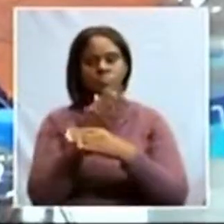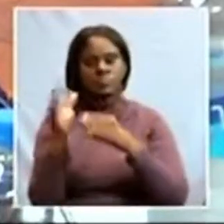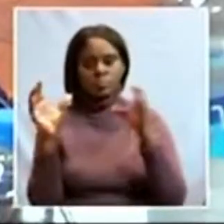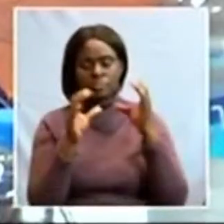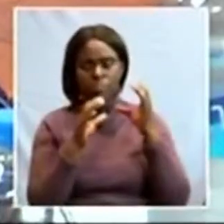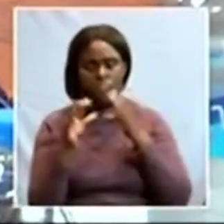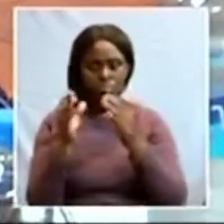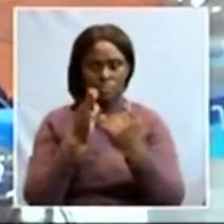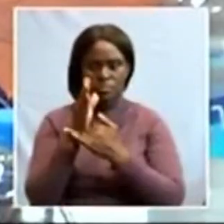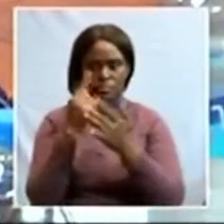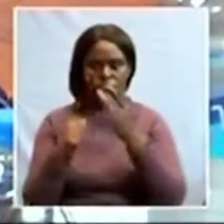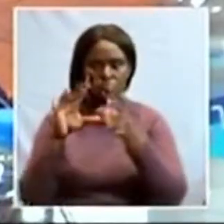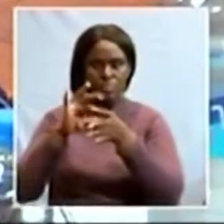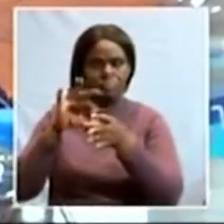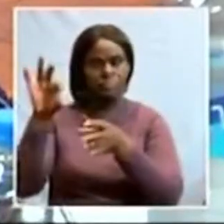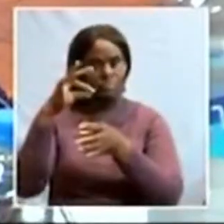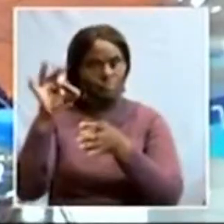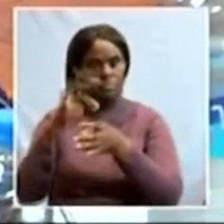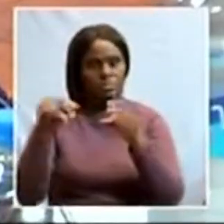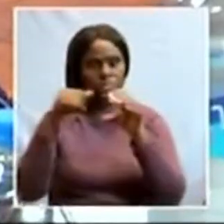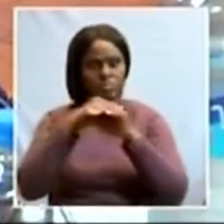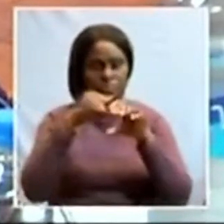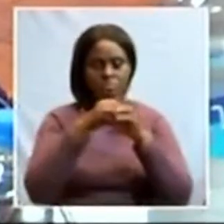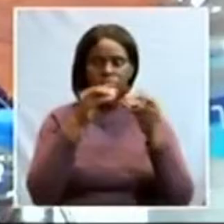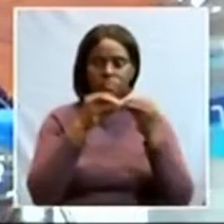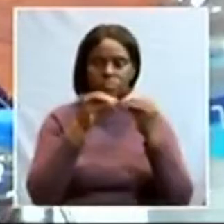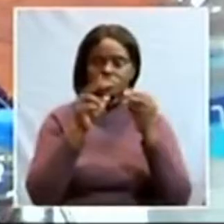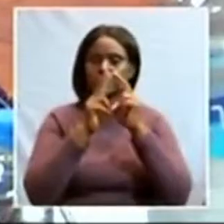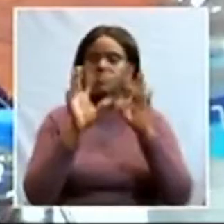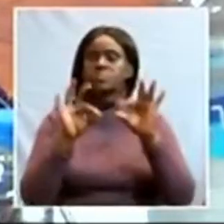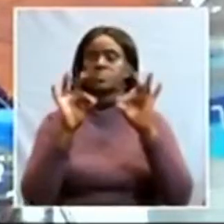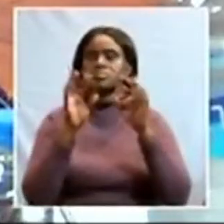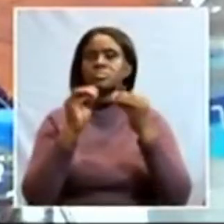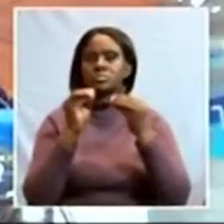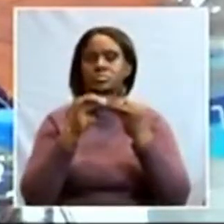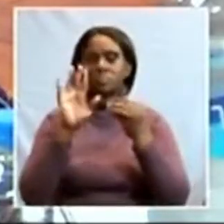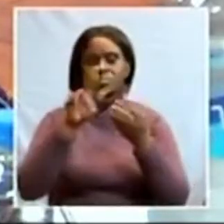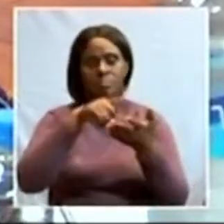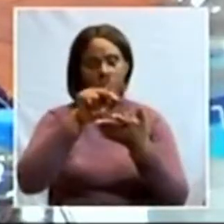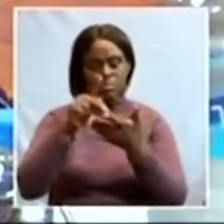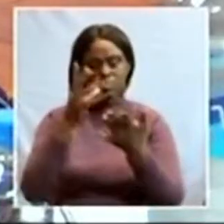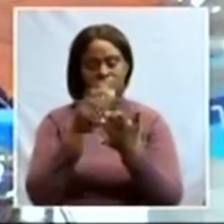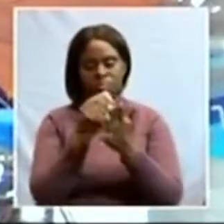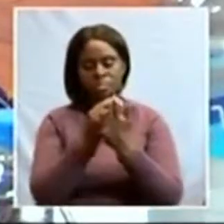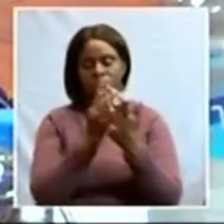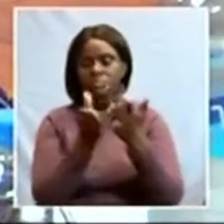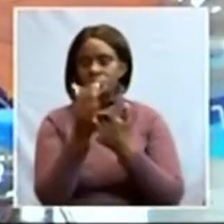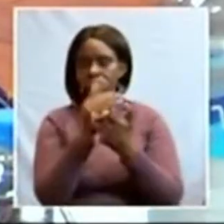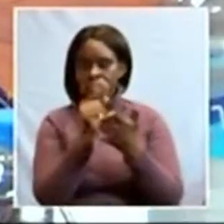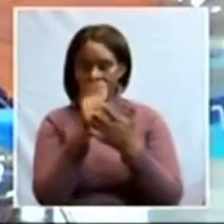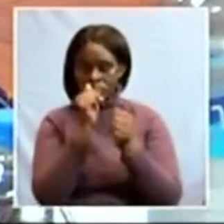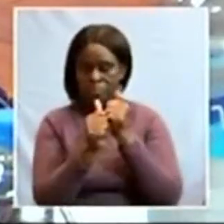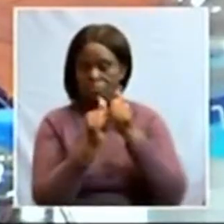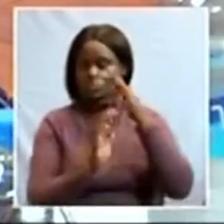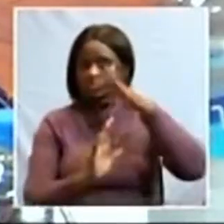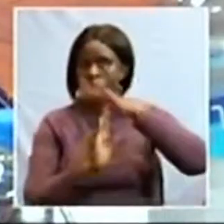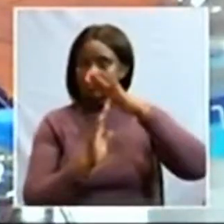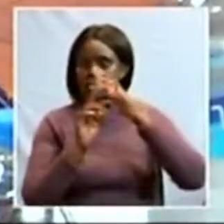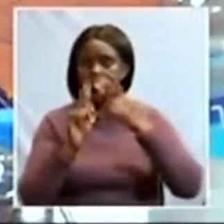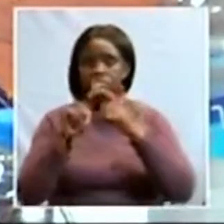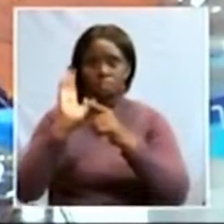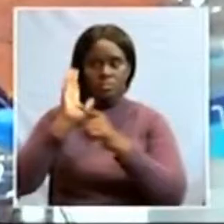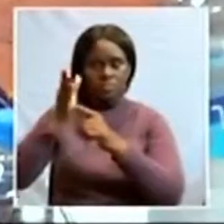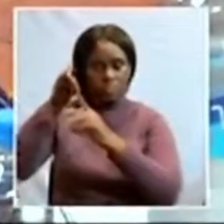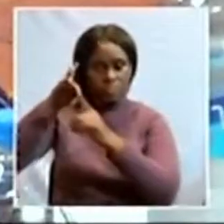community through stakeholders' engagement on the importance of paying revenues due to the